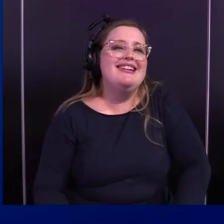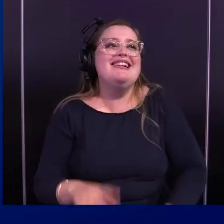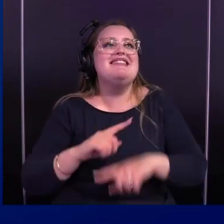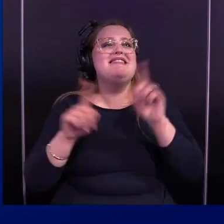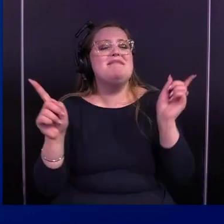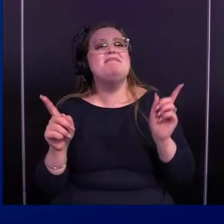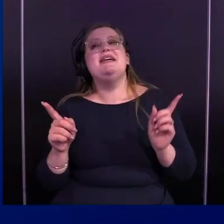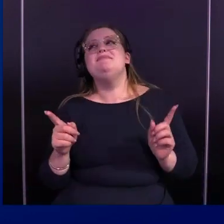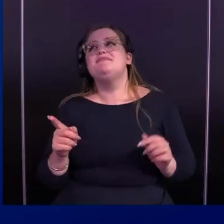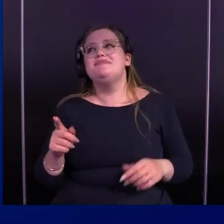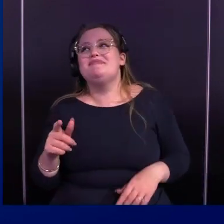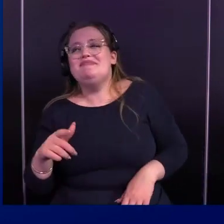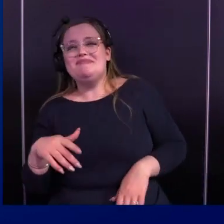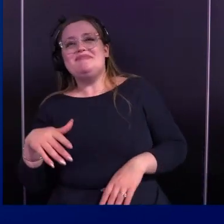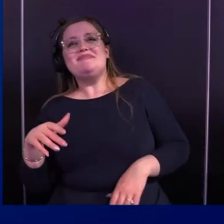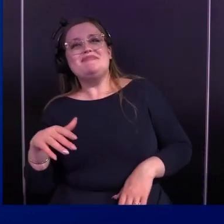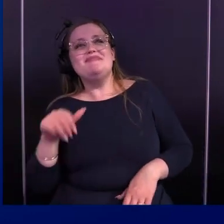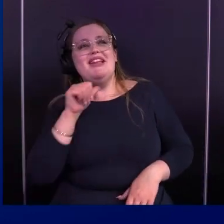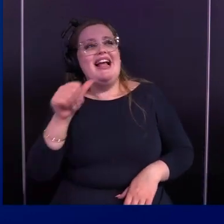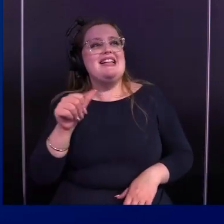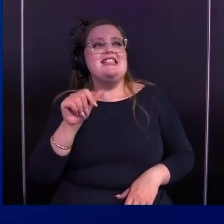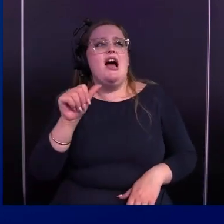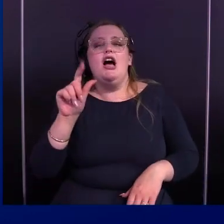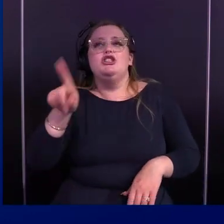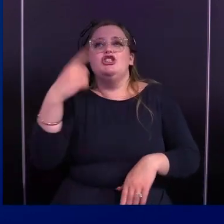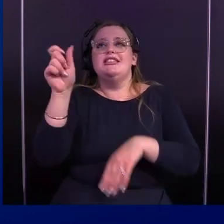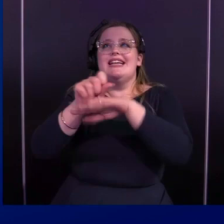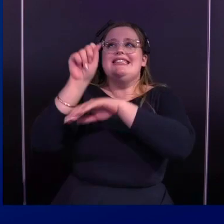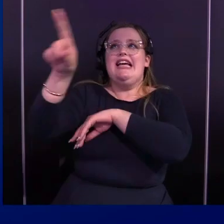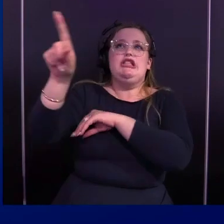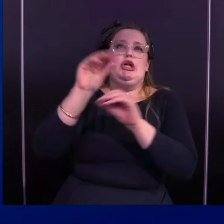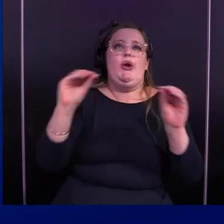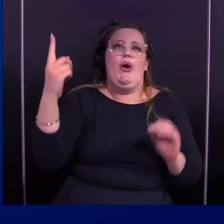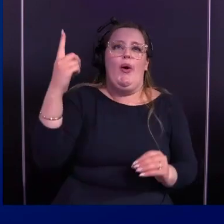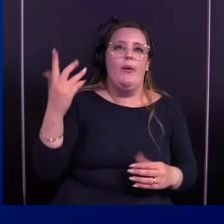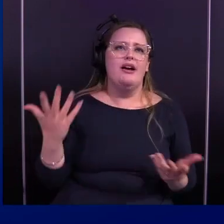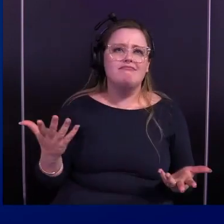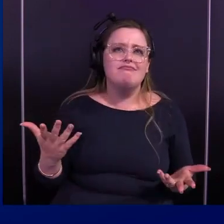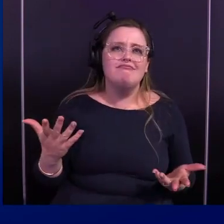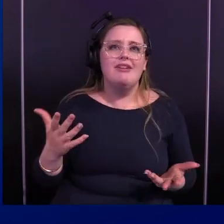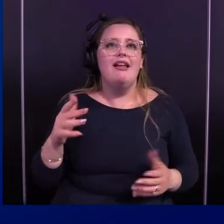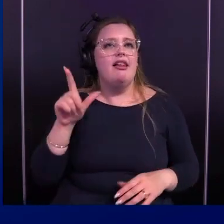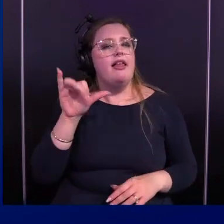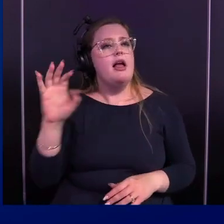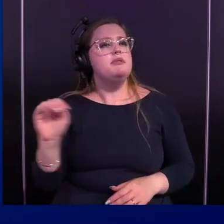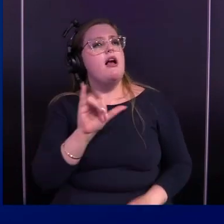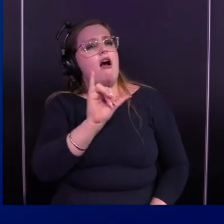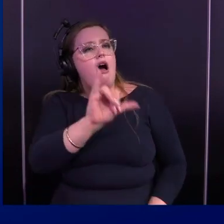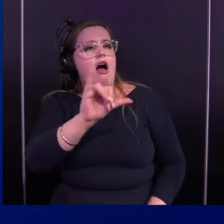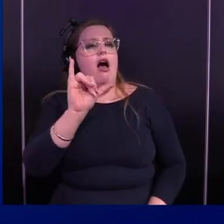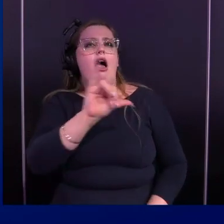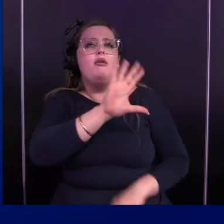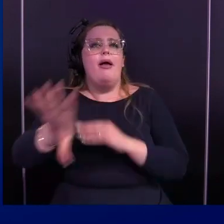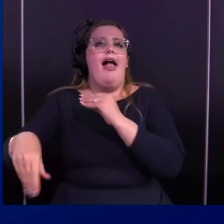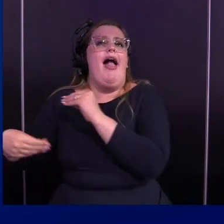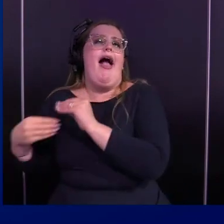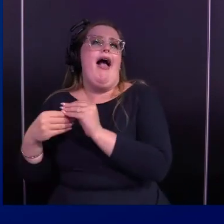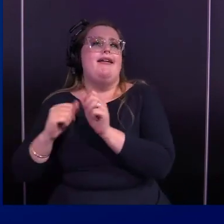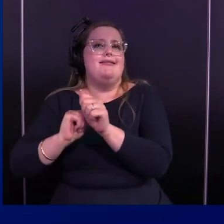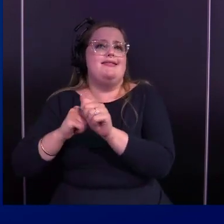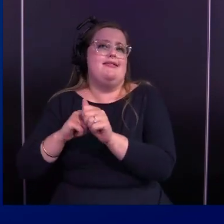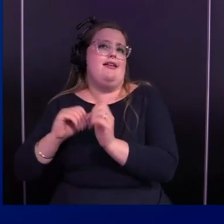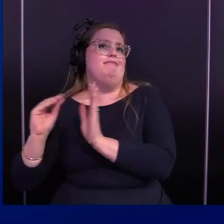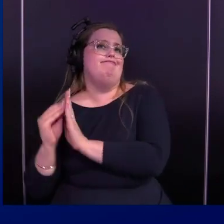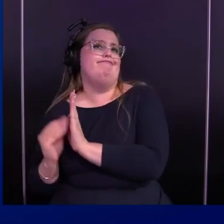it doesn't just go to nowhere. Liam is like, all right, let's add this to the backlog or prioritize it. Yeah, it's interesting how